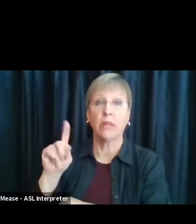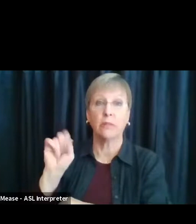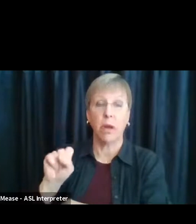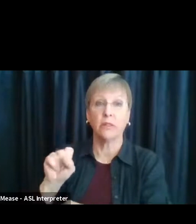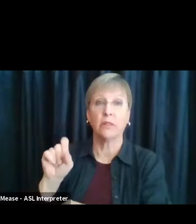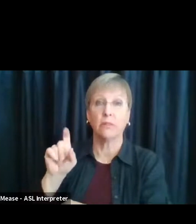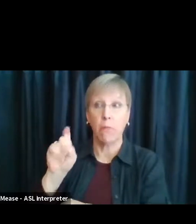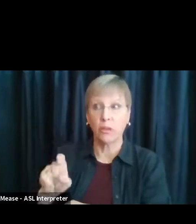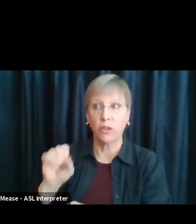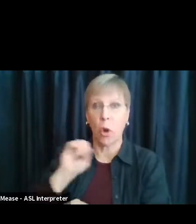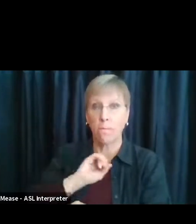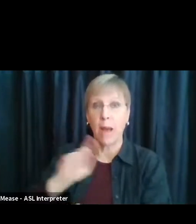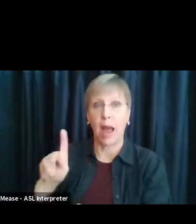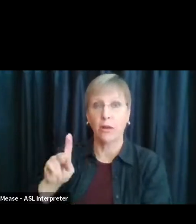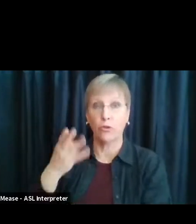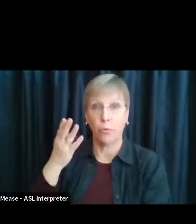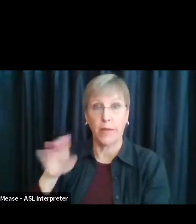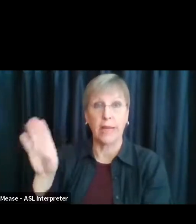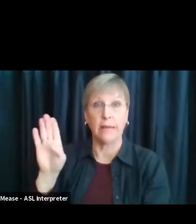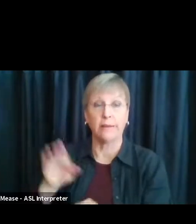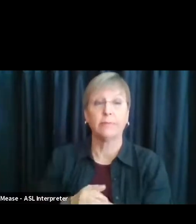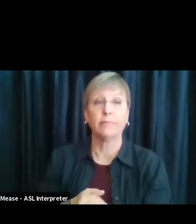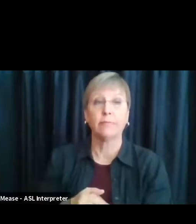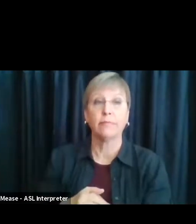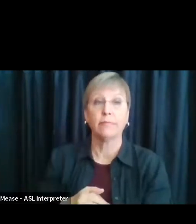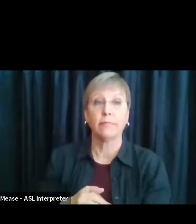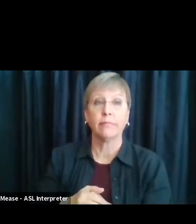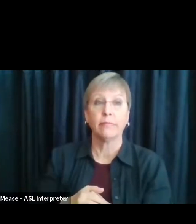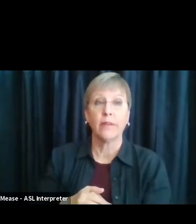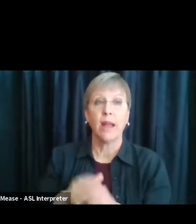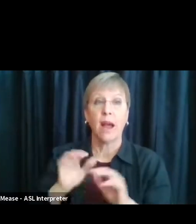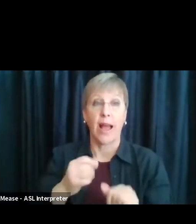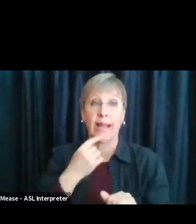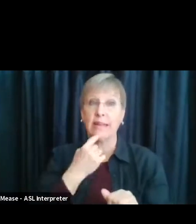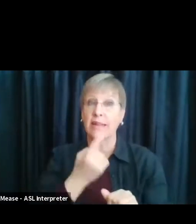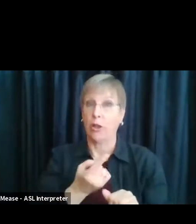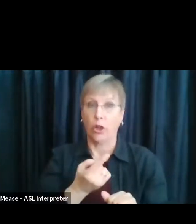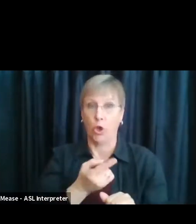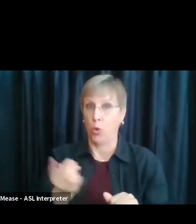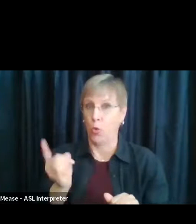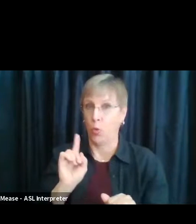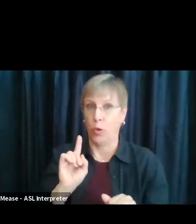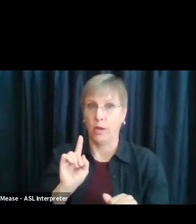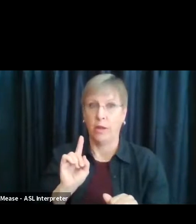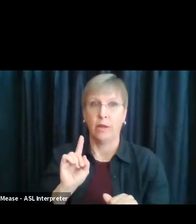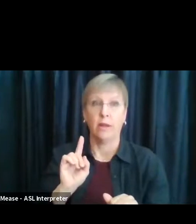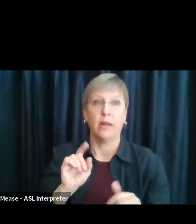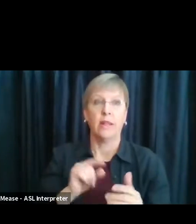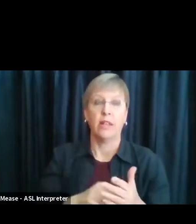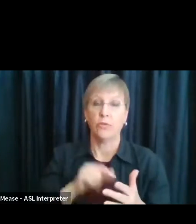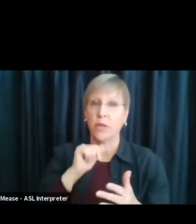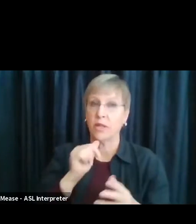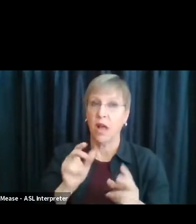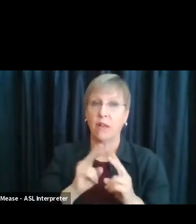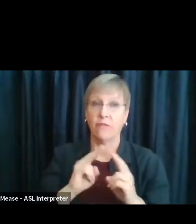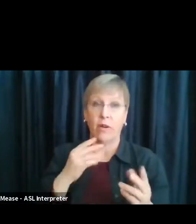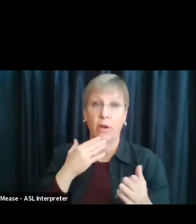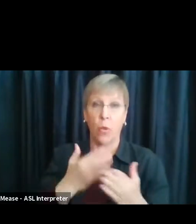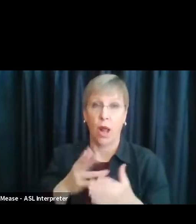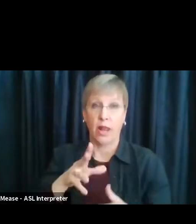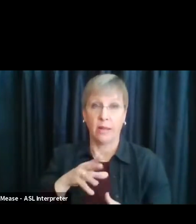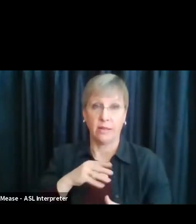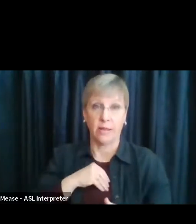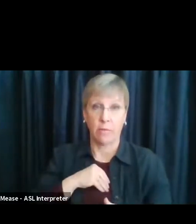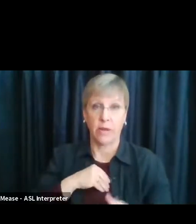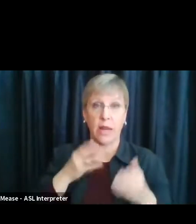Benin. So I can tell you that this was not very well accepted in the